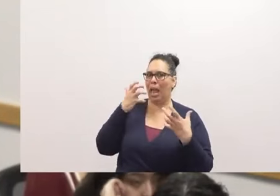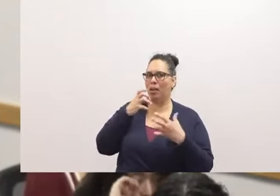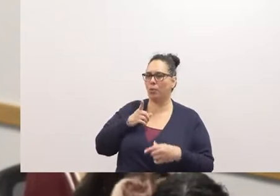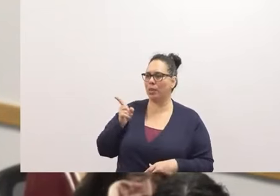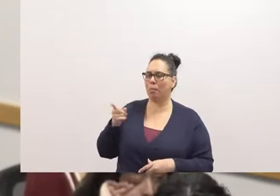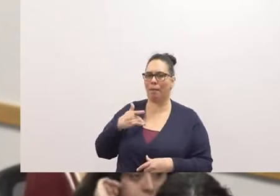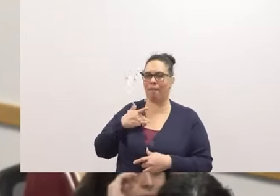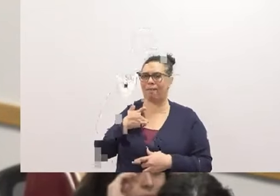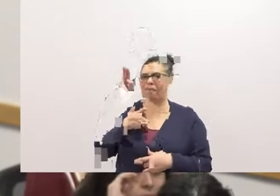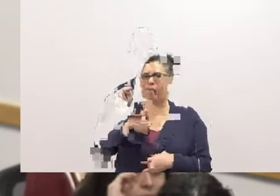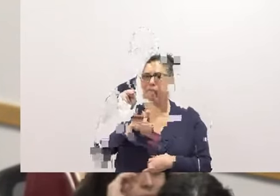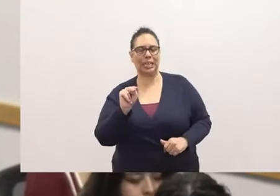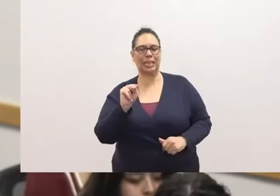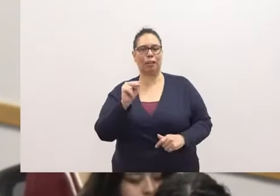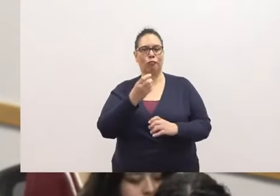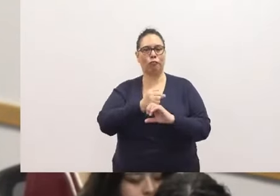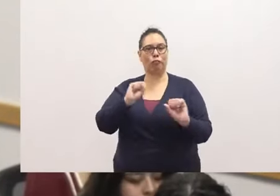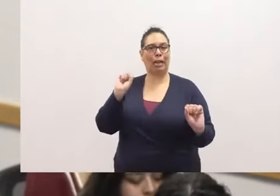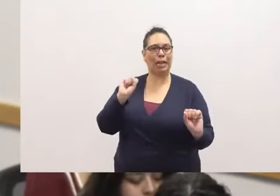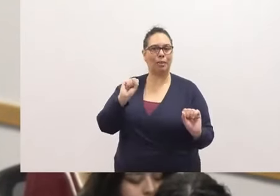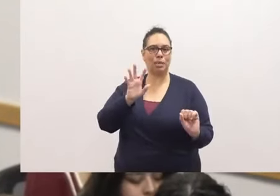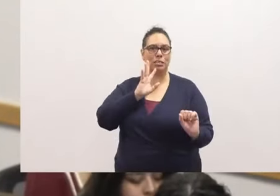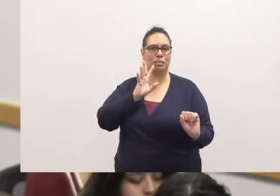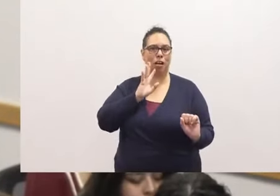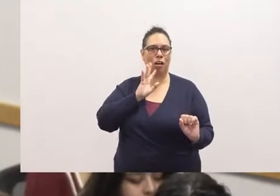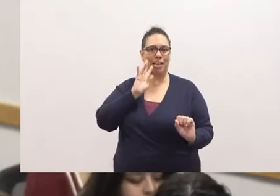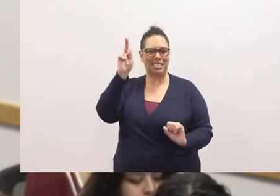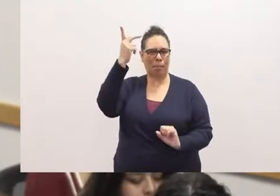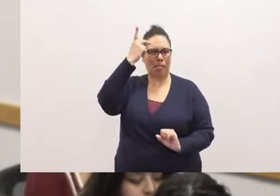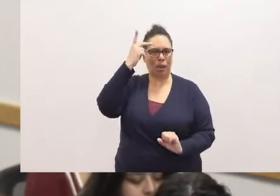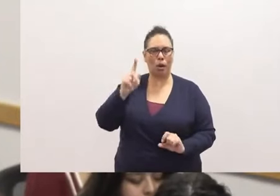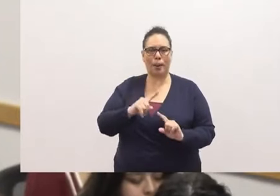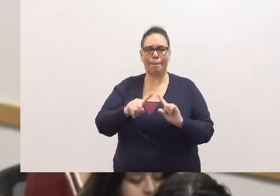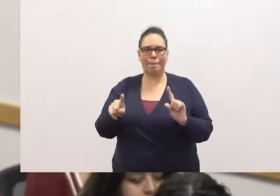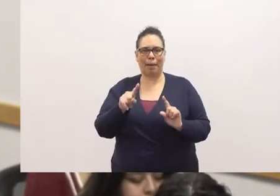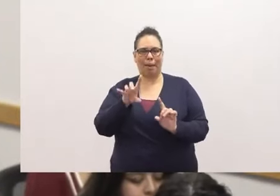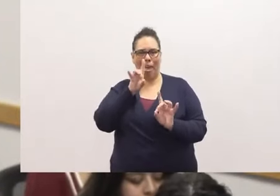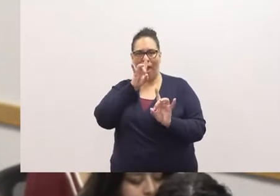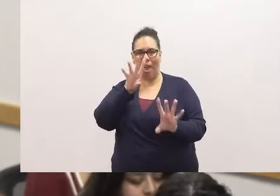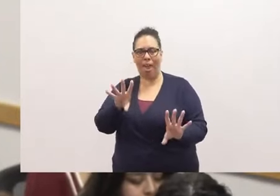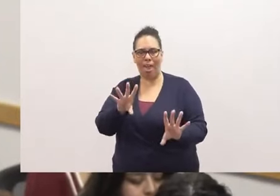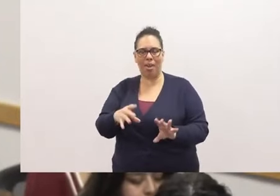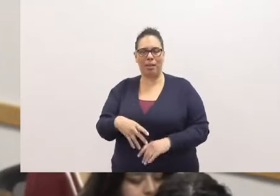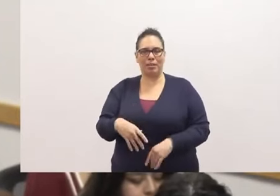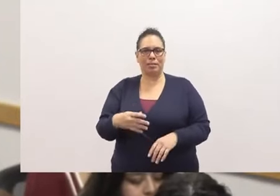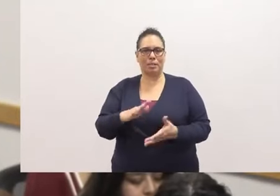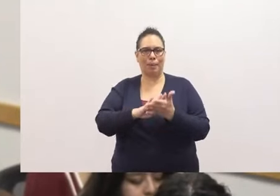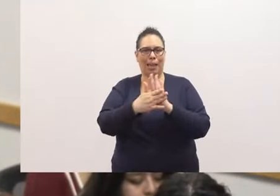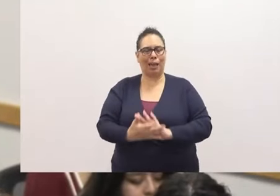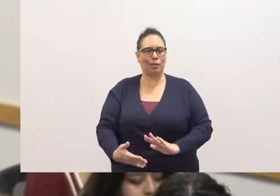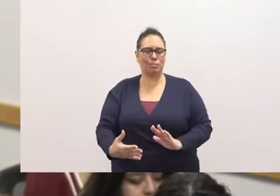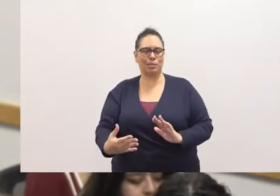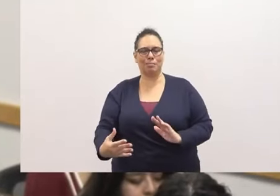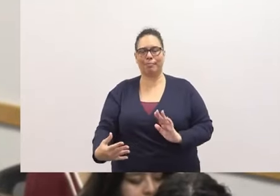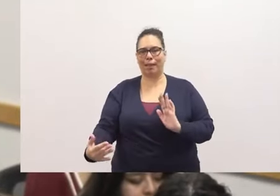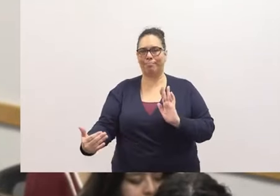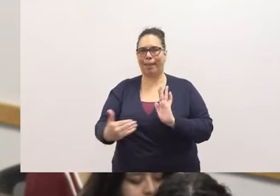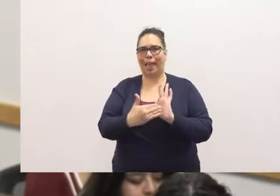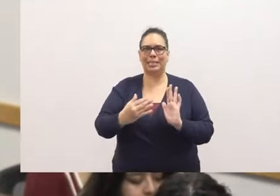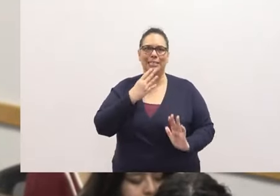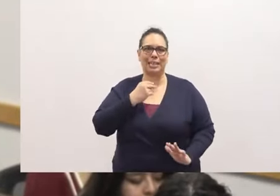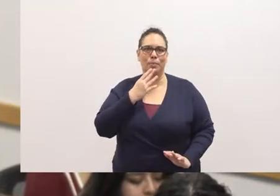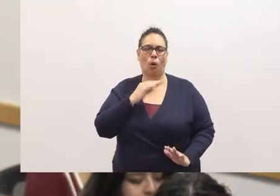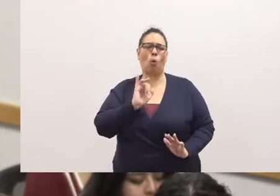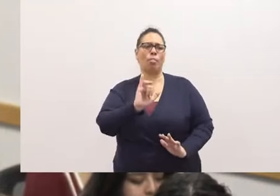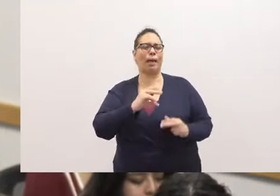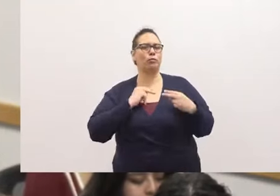feeling threatened by his advocacy. But when the hate and real anti-Semitism towards Jewish people is brought up, it's a humanity issue. There is no room